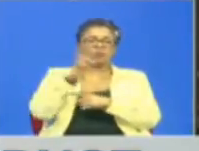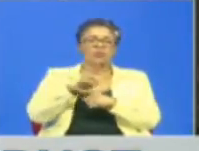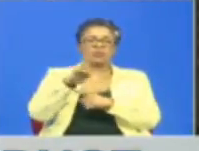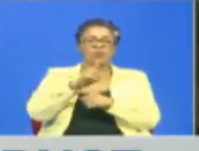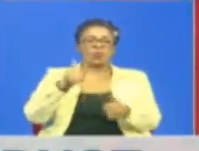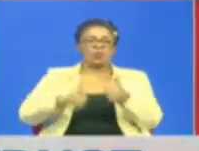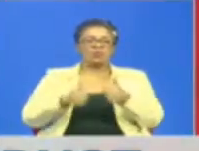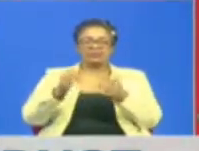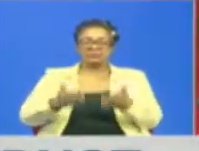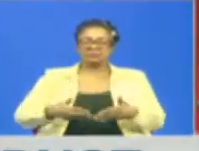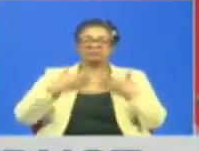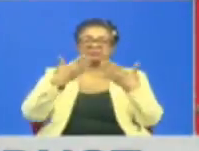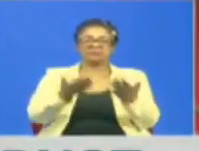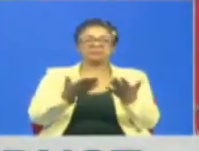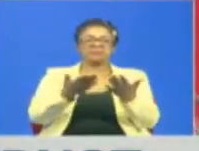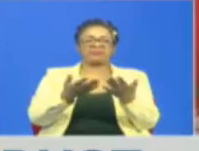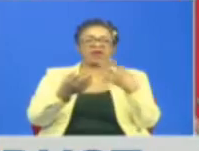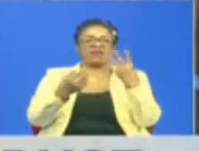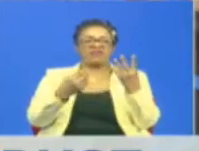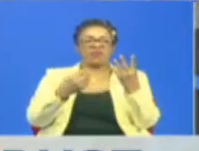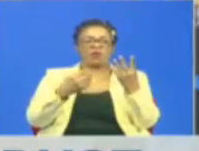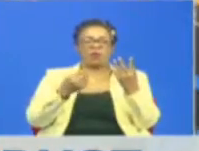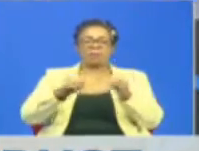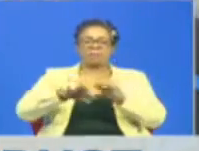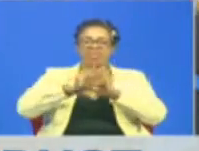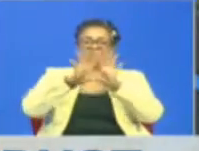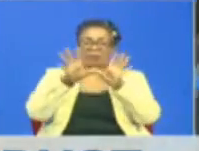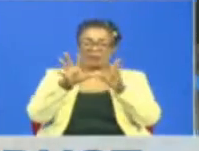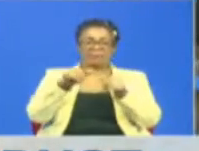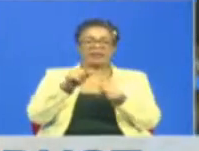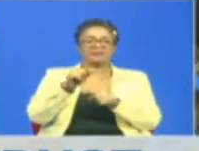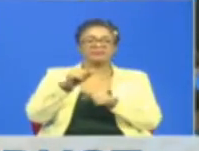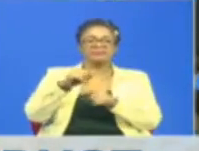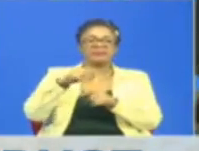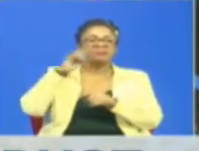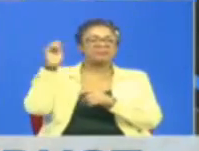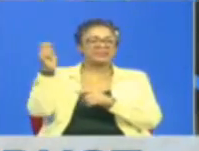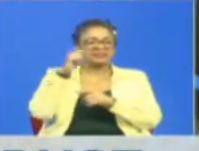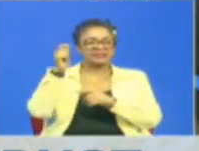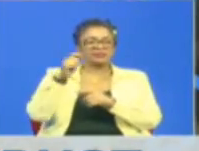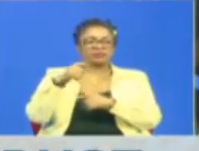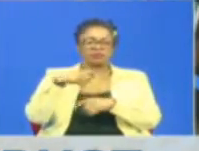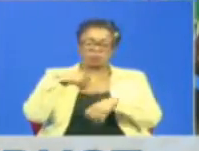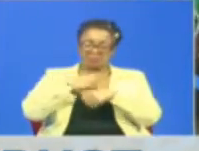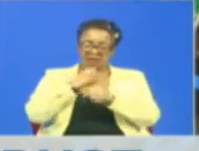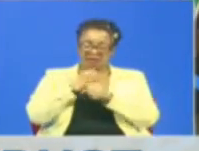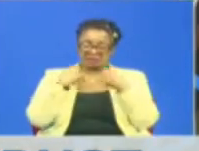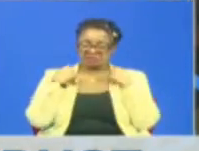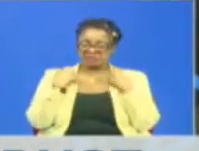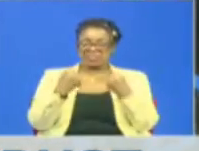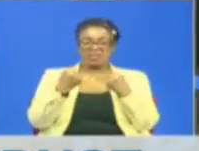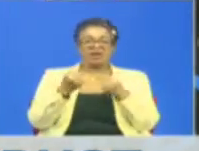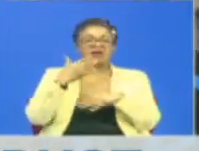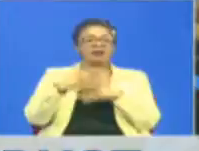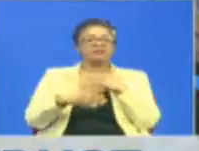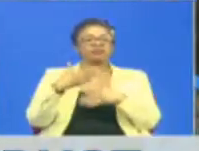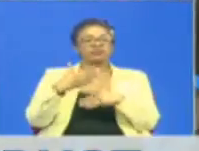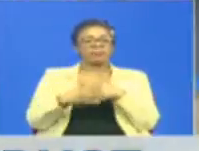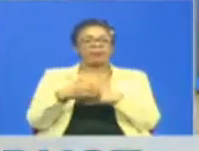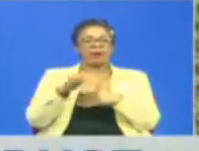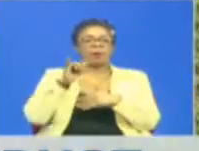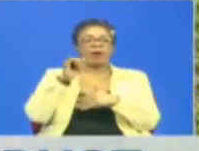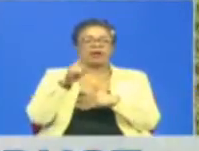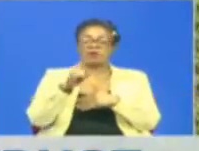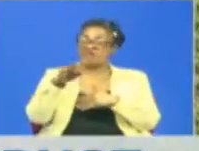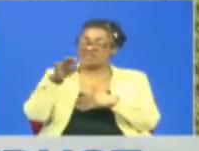gifted 4 peacocks by President Magufuli, would mend the strained relations. The resurgence of nationalism is one of the reasons